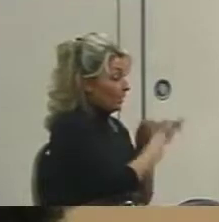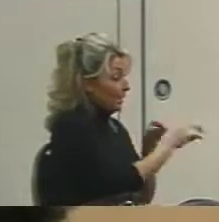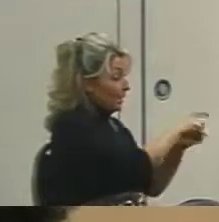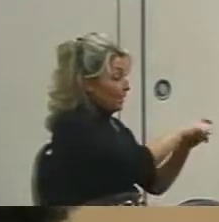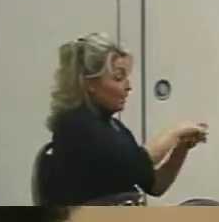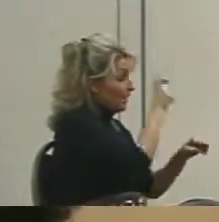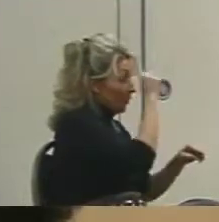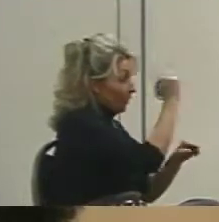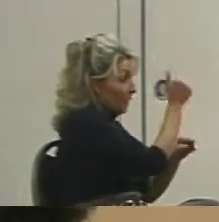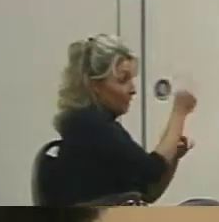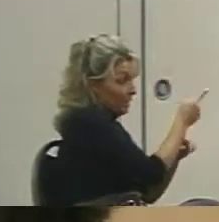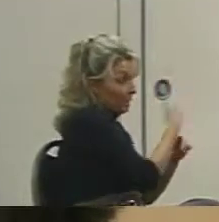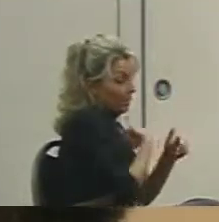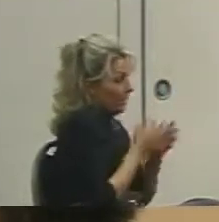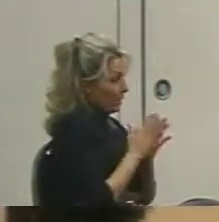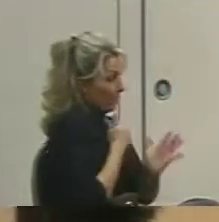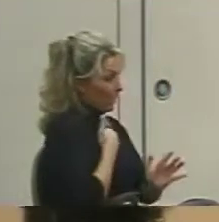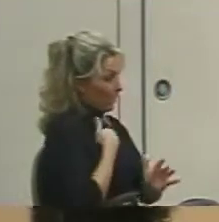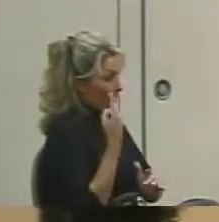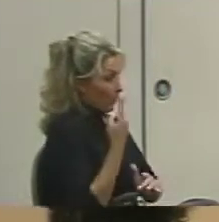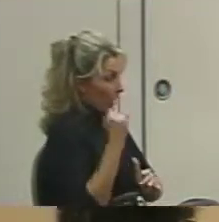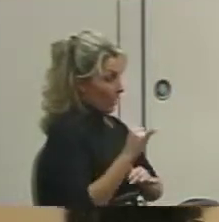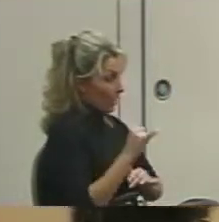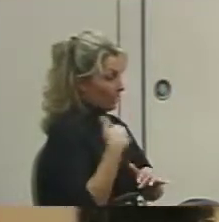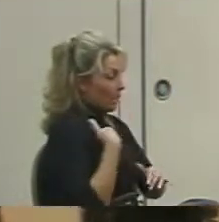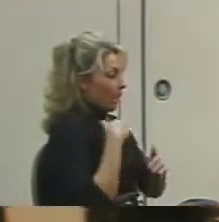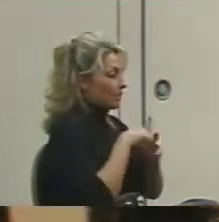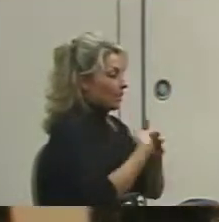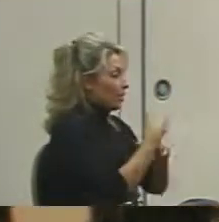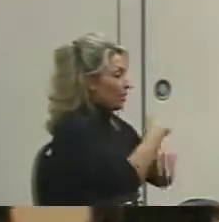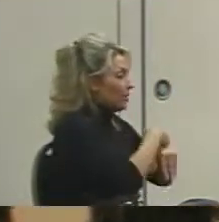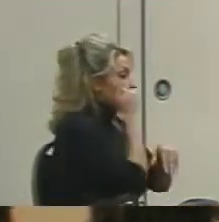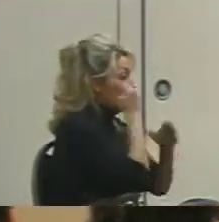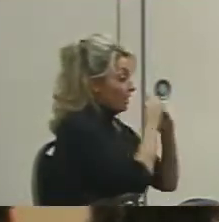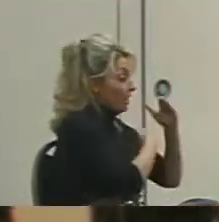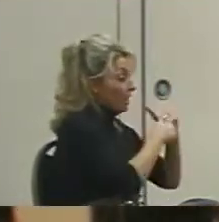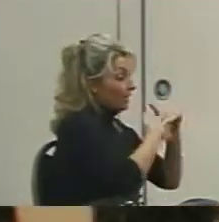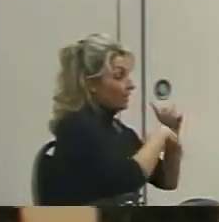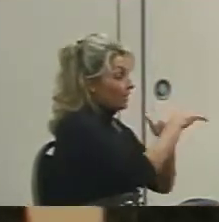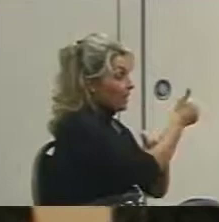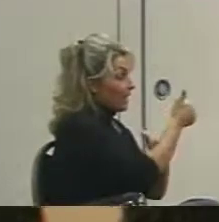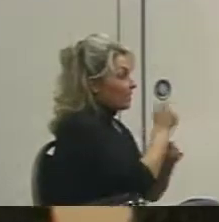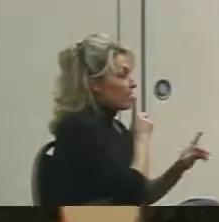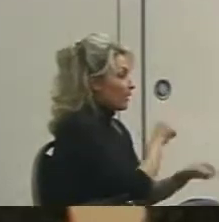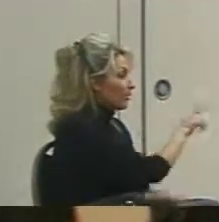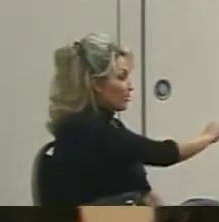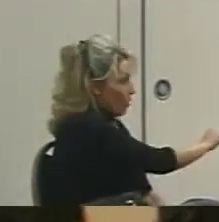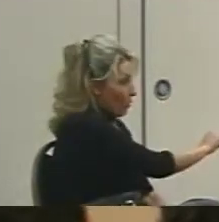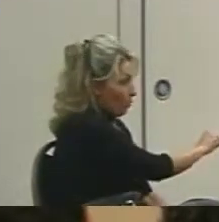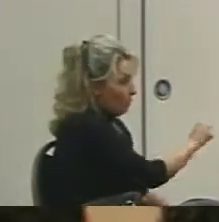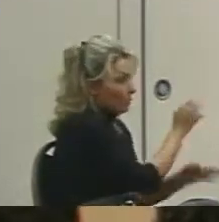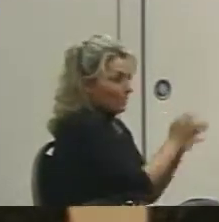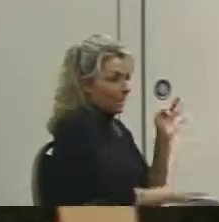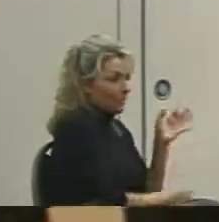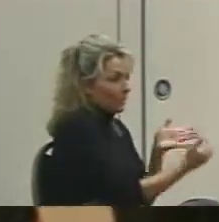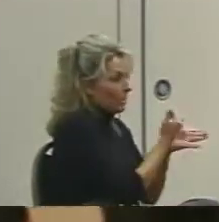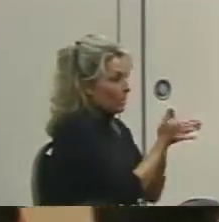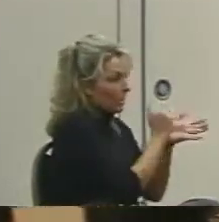That's all I'm asking myself. So I start timing her. If it's less than 10, it's a no. Really simple to collect that